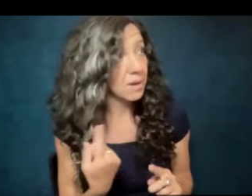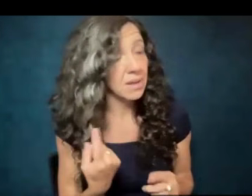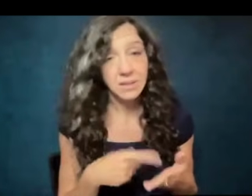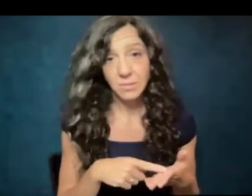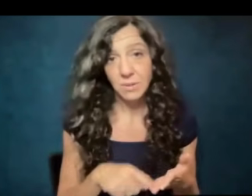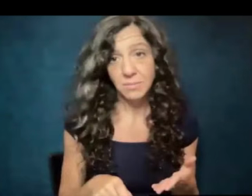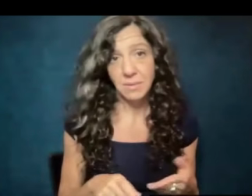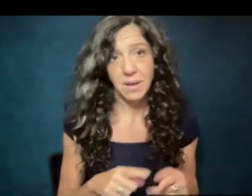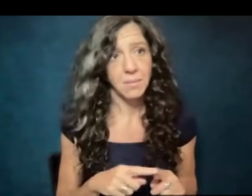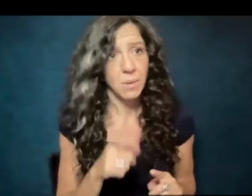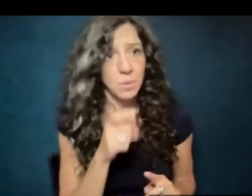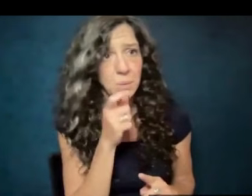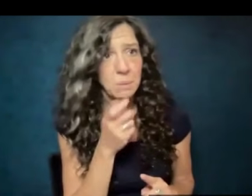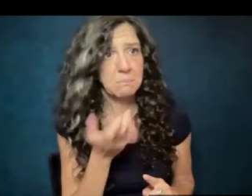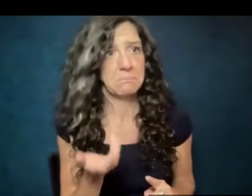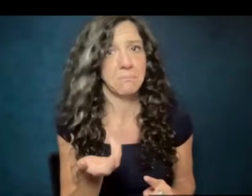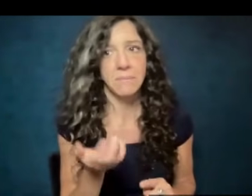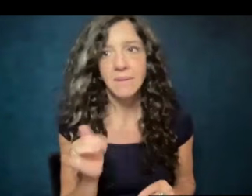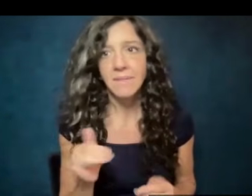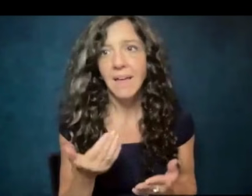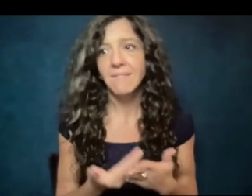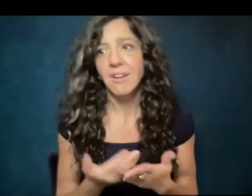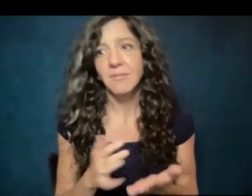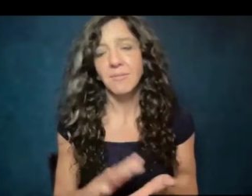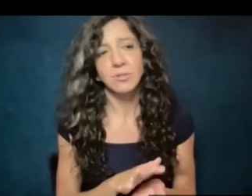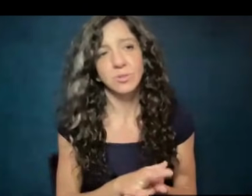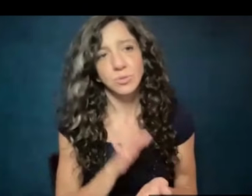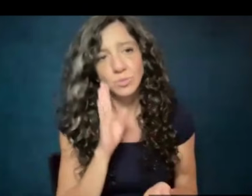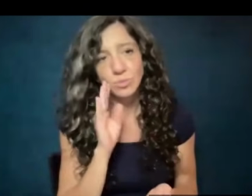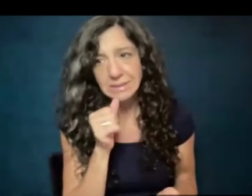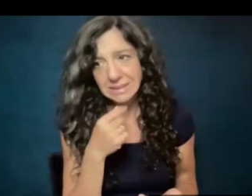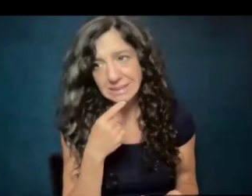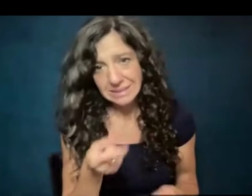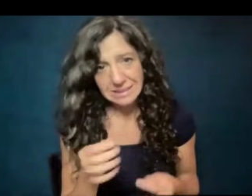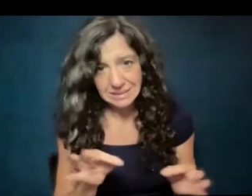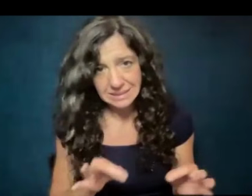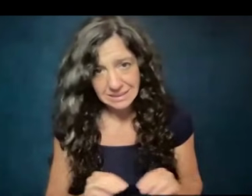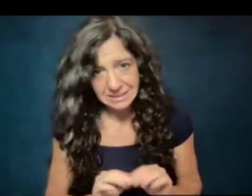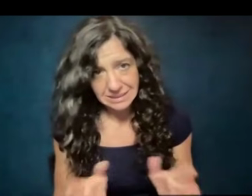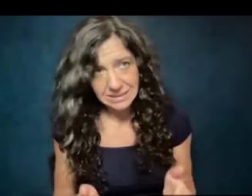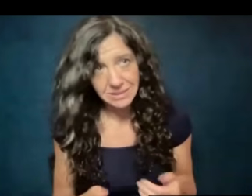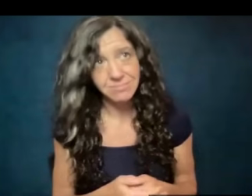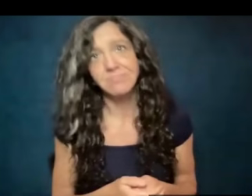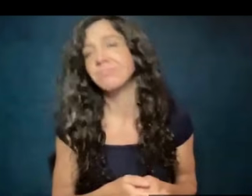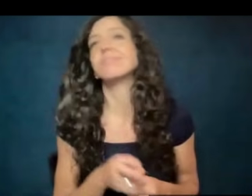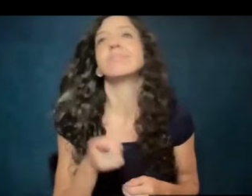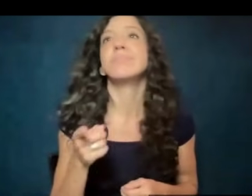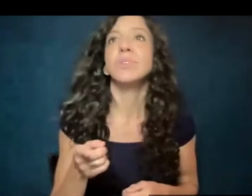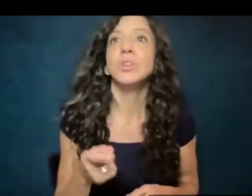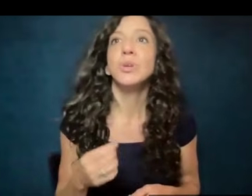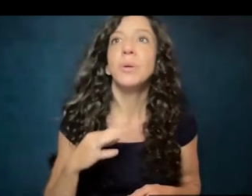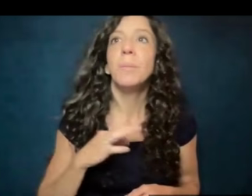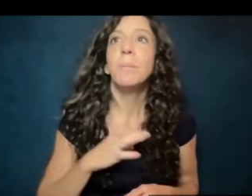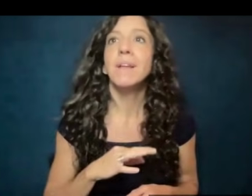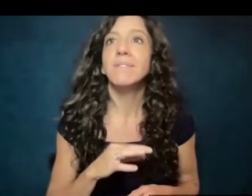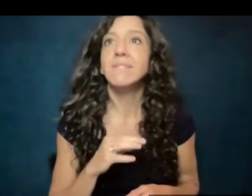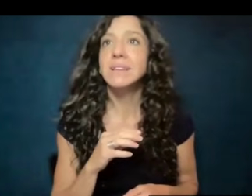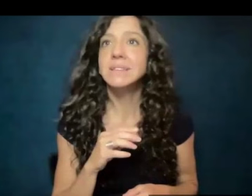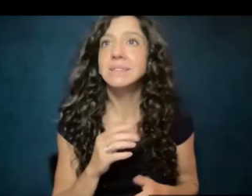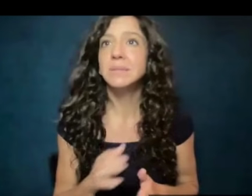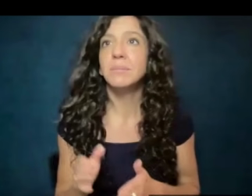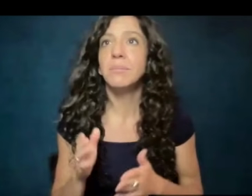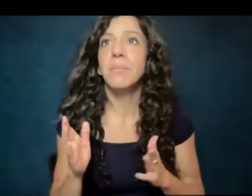know who, because that verification document doesn't tell you. So if you are a benefits planner counting on